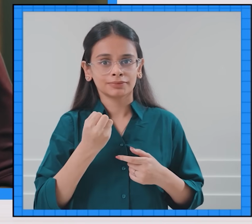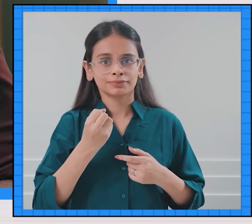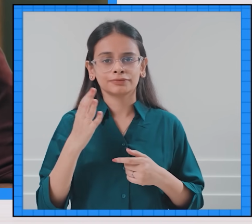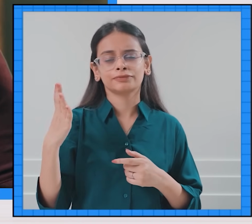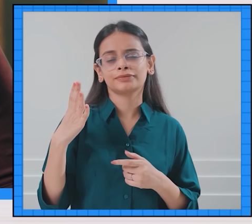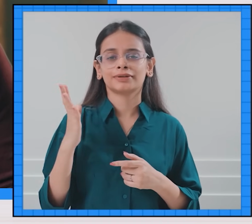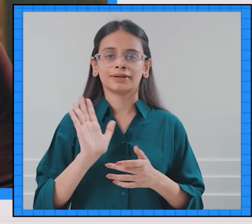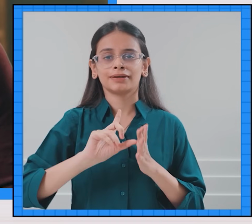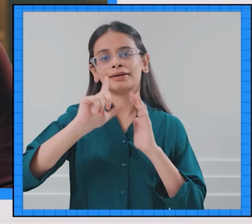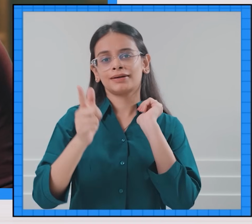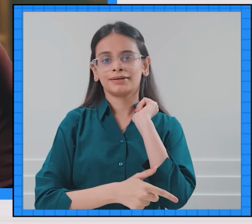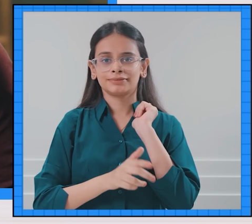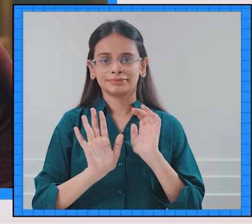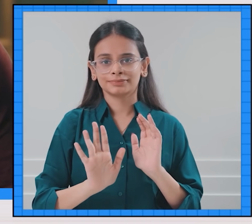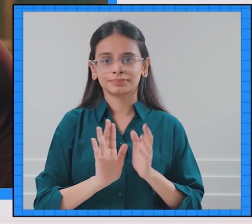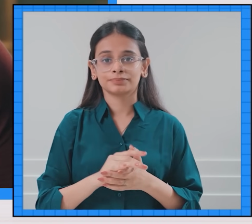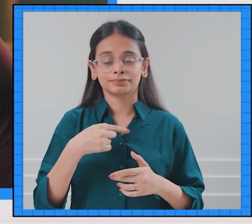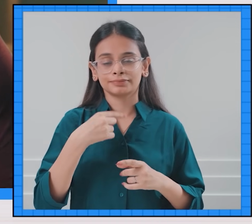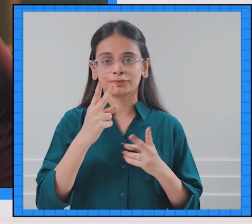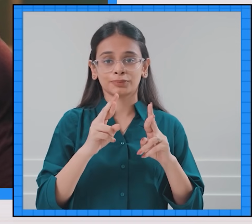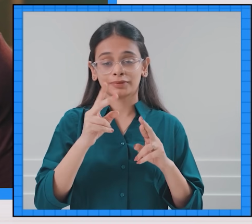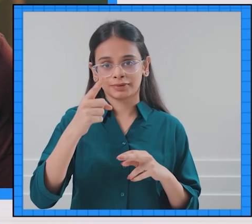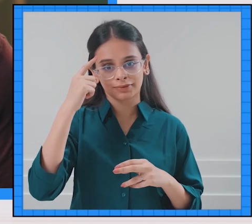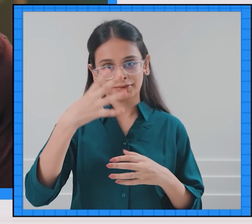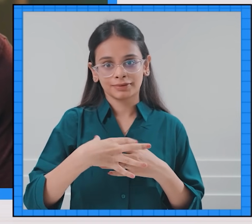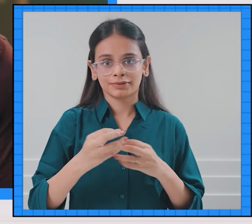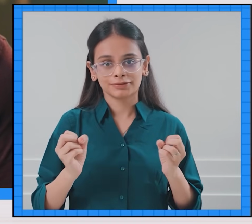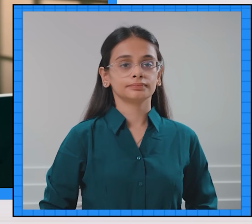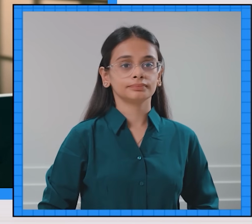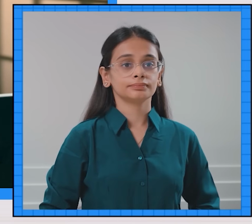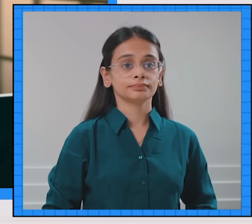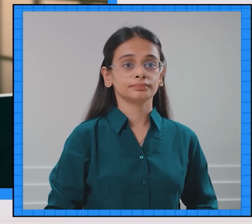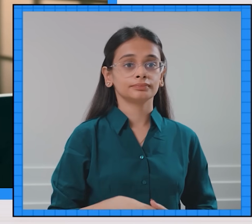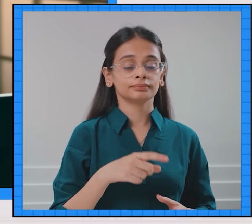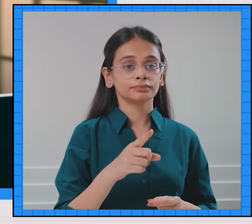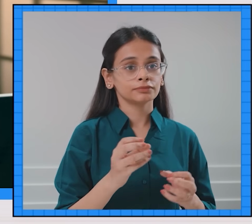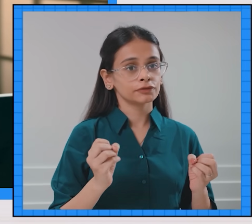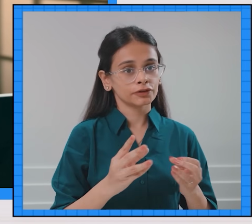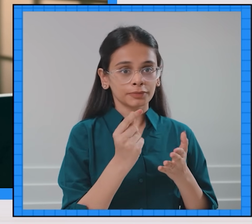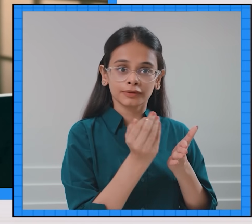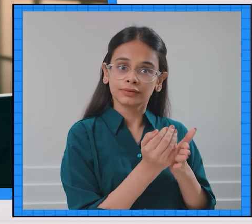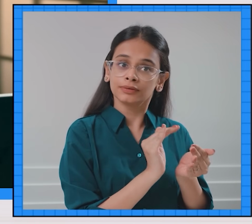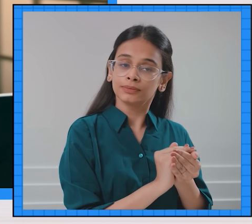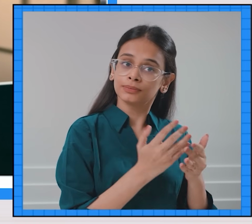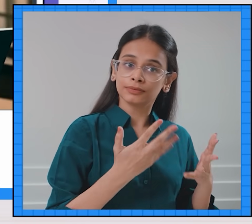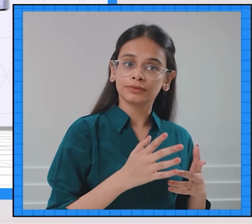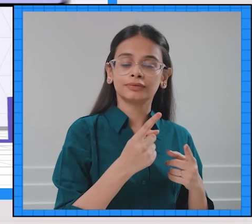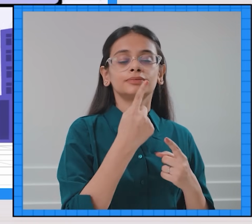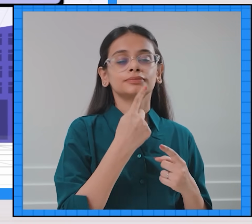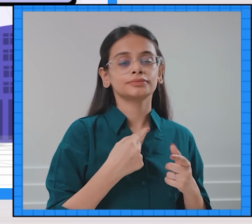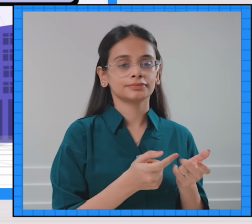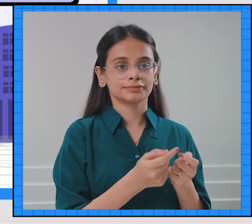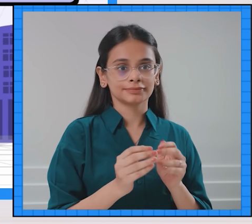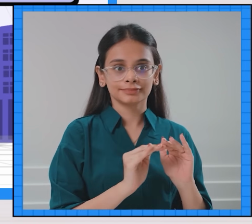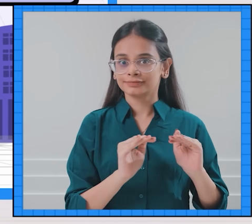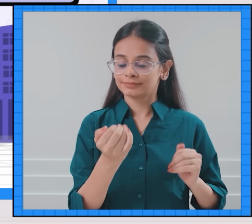I hope you guys get started on your personal finance journey by building an emergency corpus. If you guys have already built an emergency corpus, then do